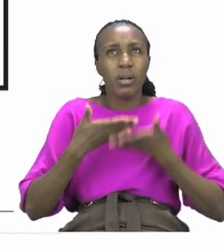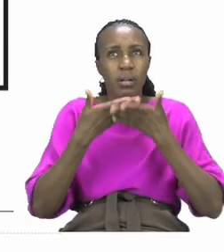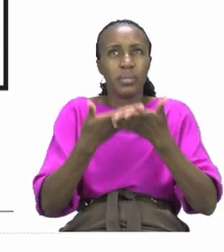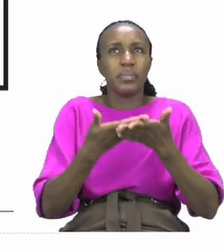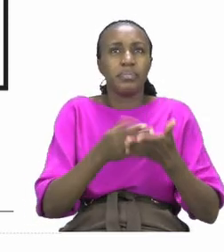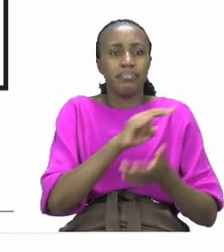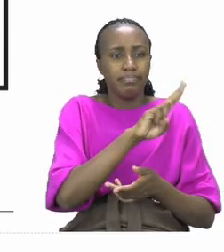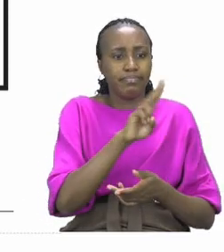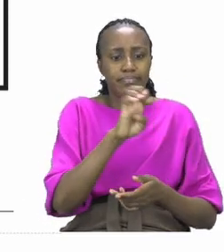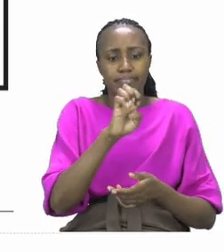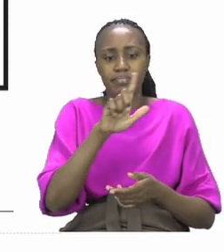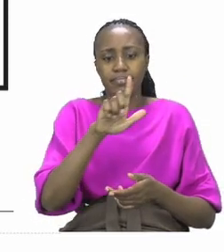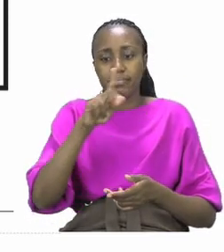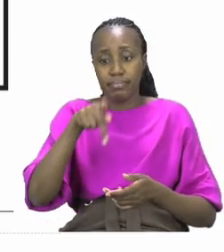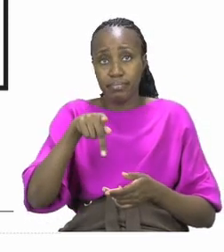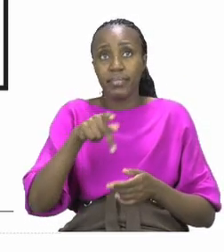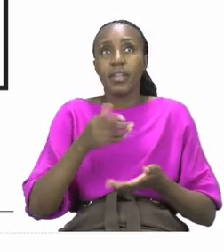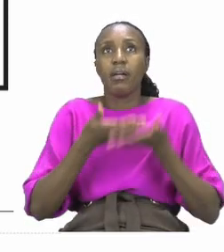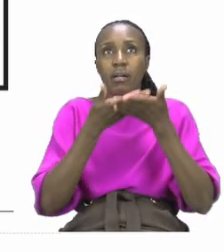help,